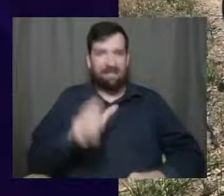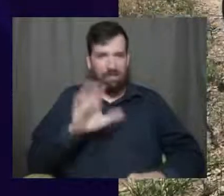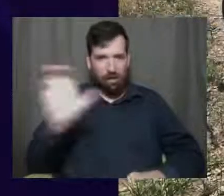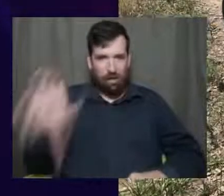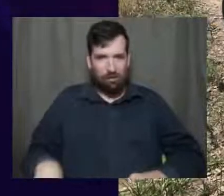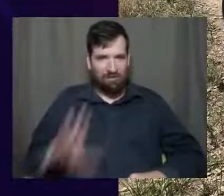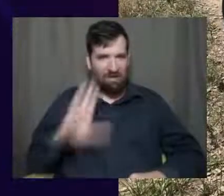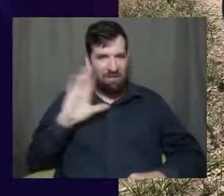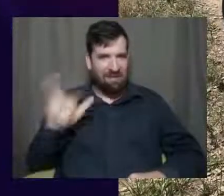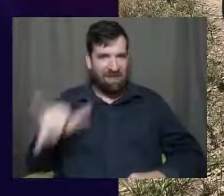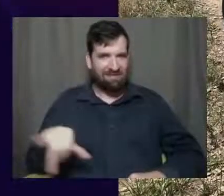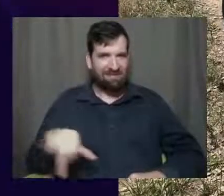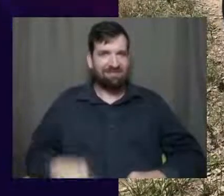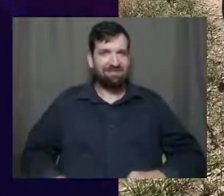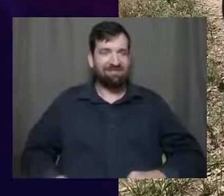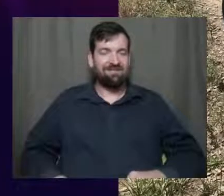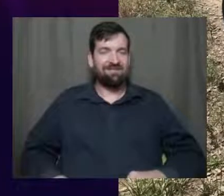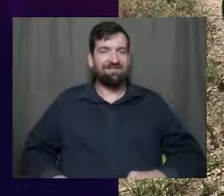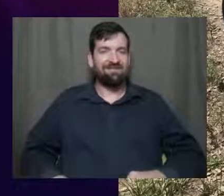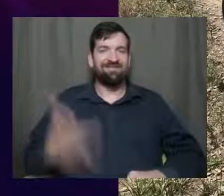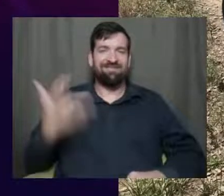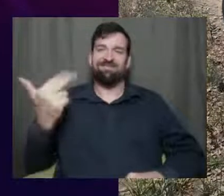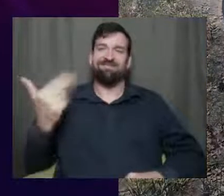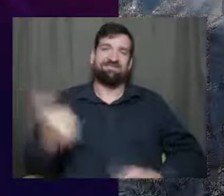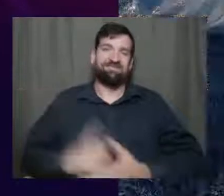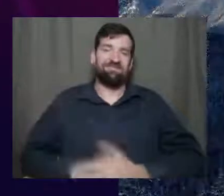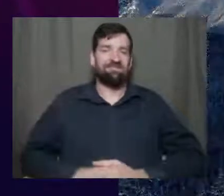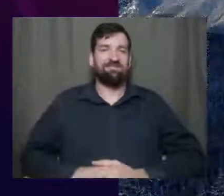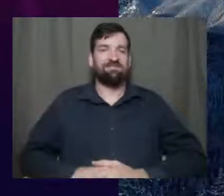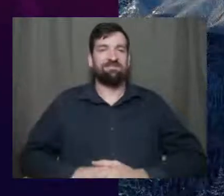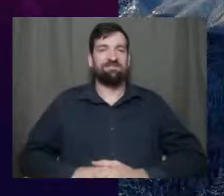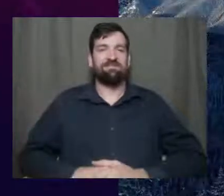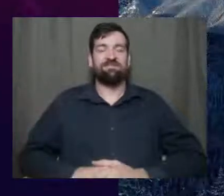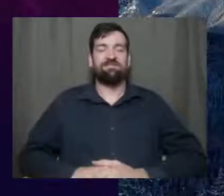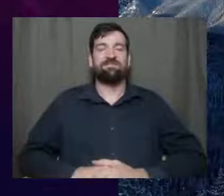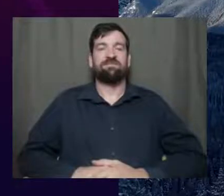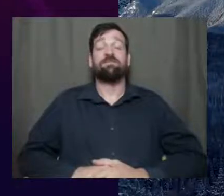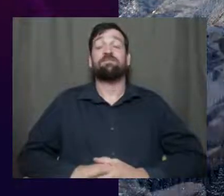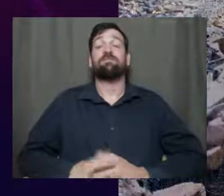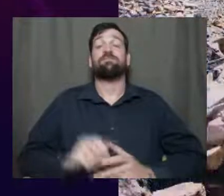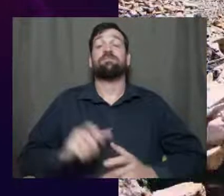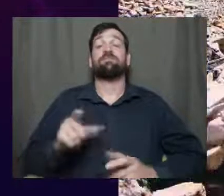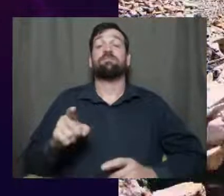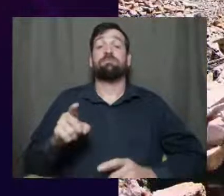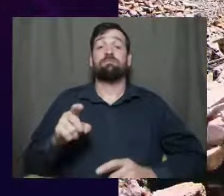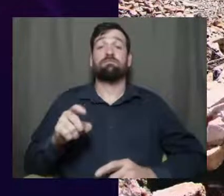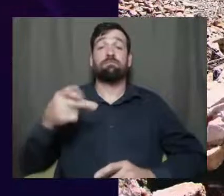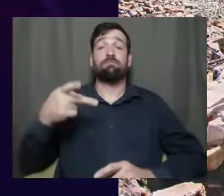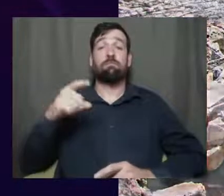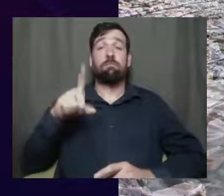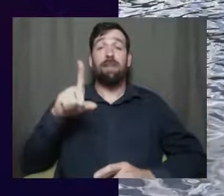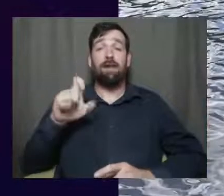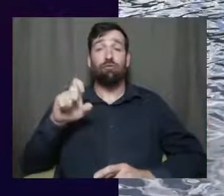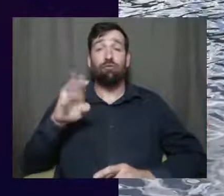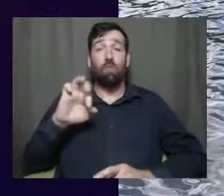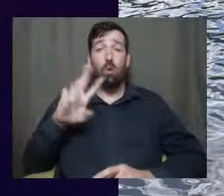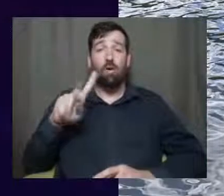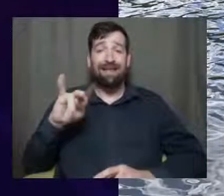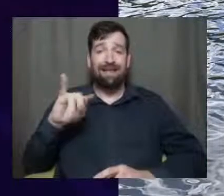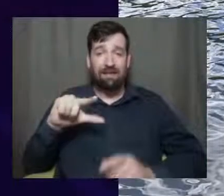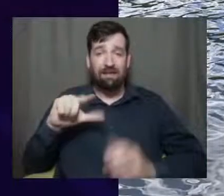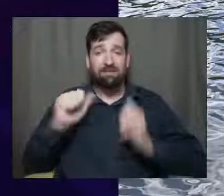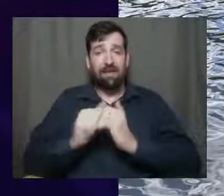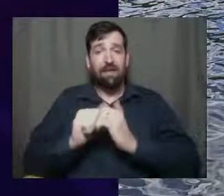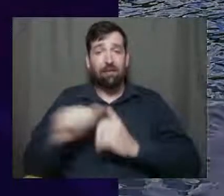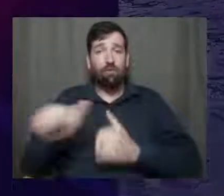probably somewhere near Aspen, yes. Crested Butte for that one. You go paddle boarding, you do all this with your wife, Kate, and your 3